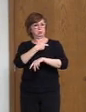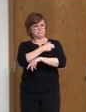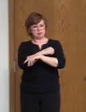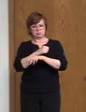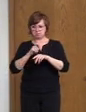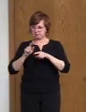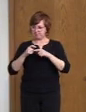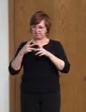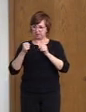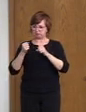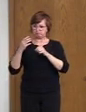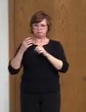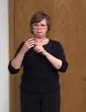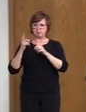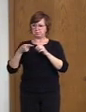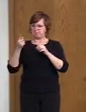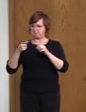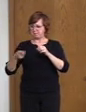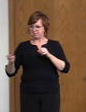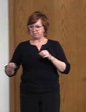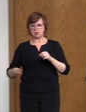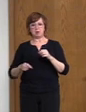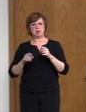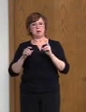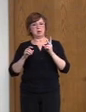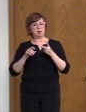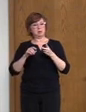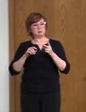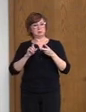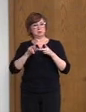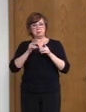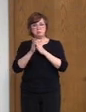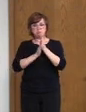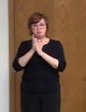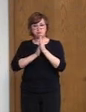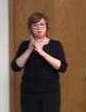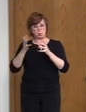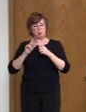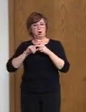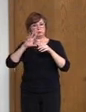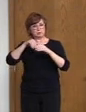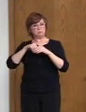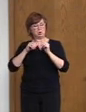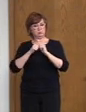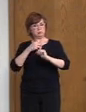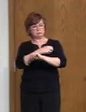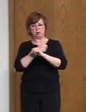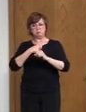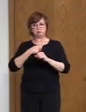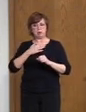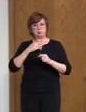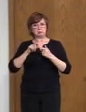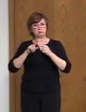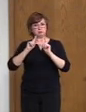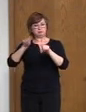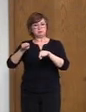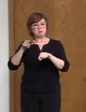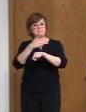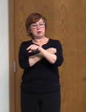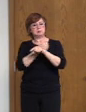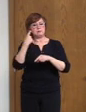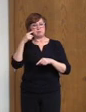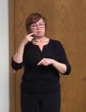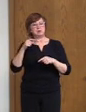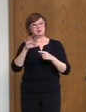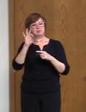people. Every year we have a very robust influenza immunization program, delivering the flu vaccine in